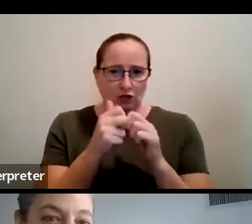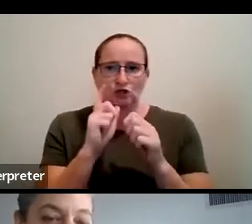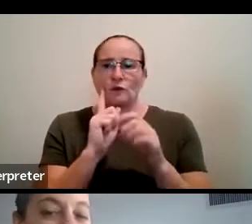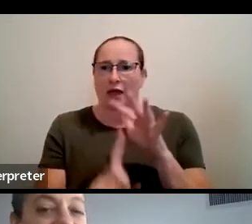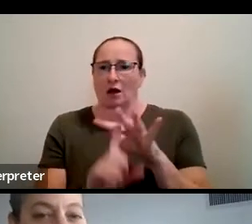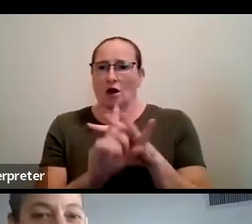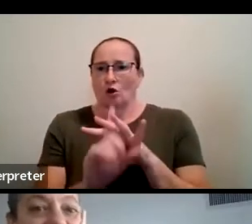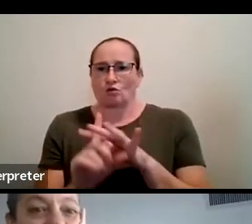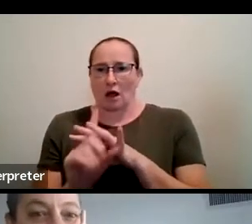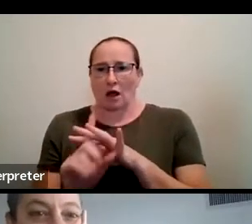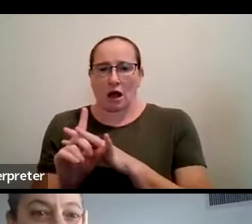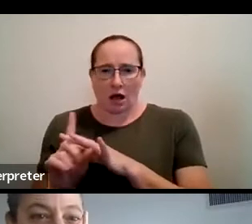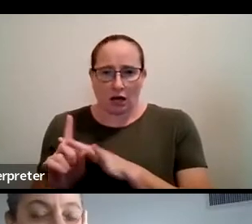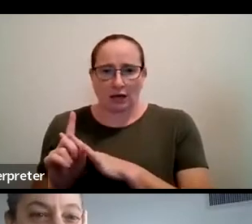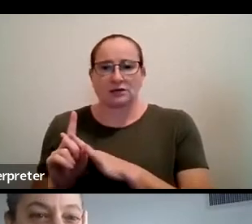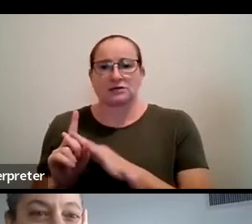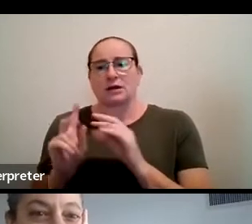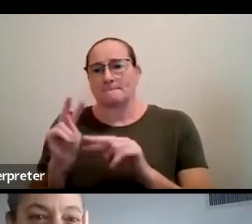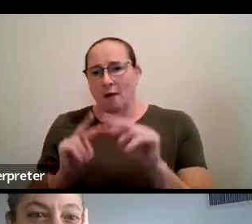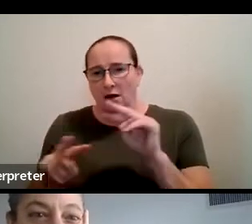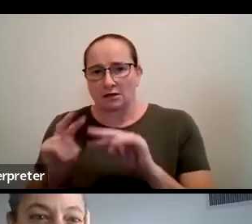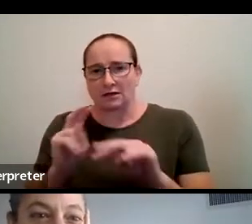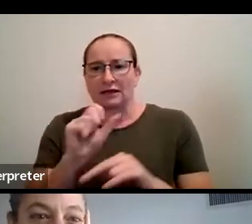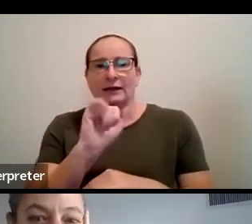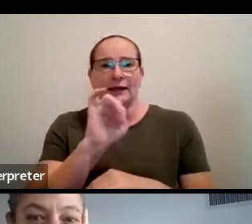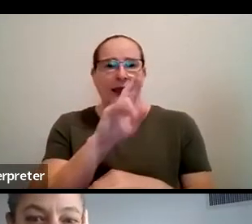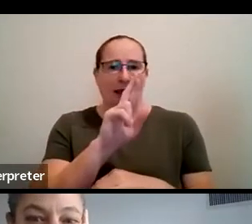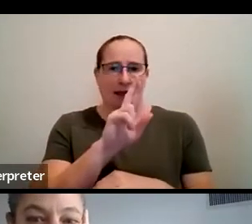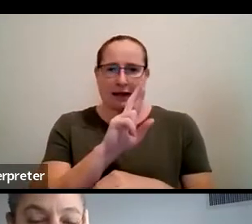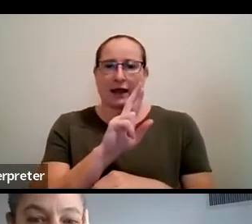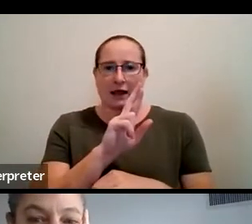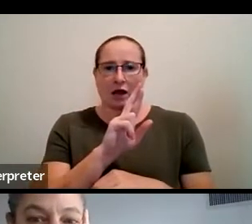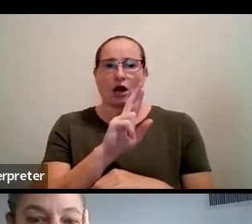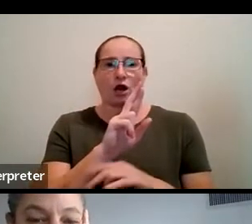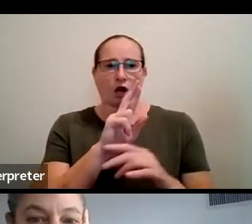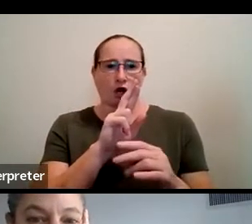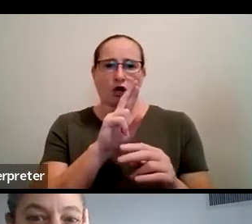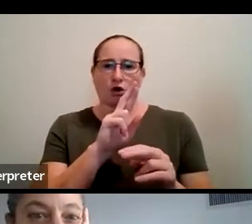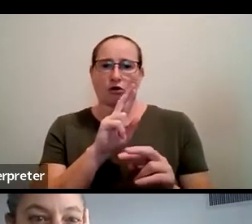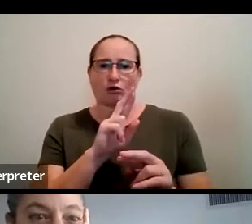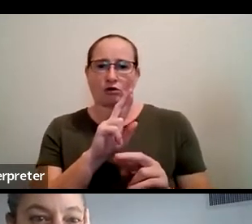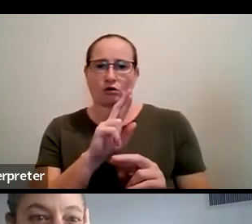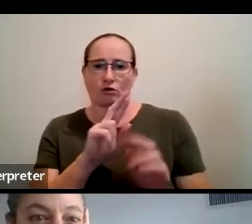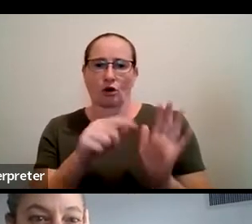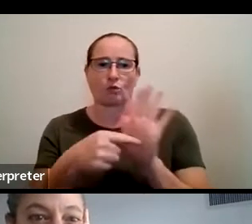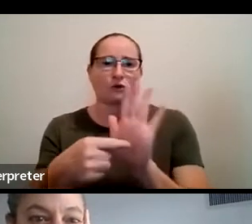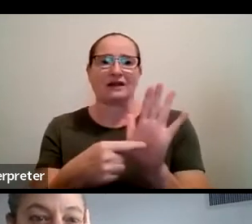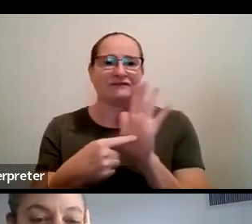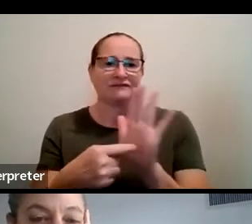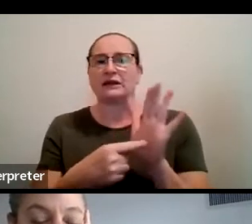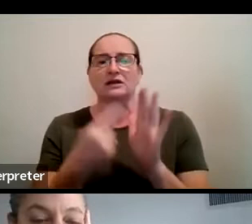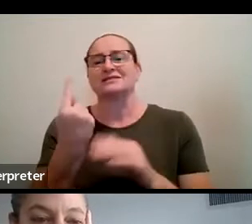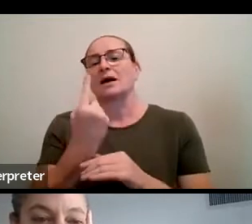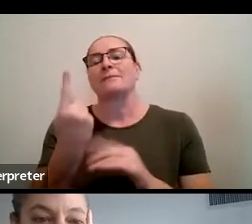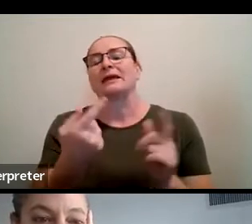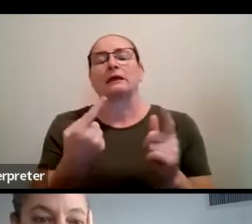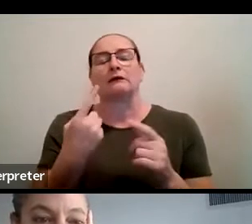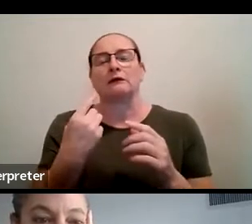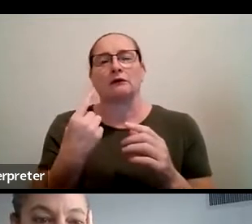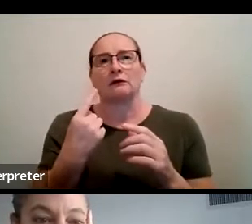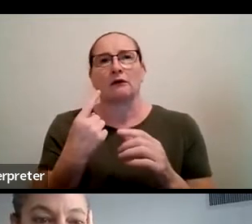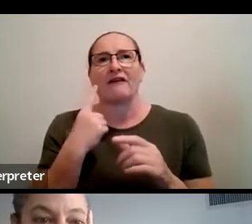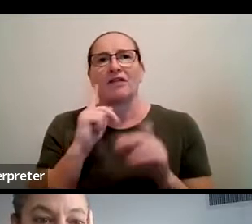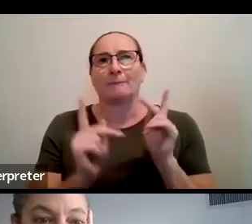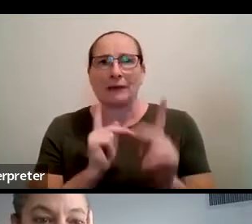arise. Monitoring indoor air reveals something about the people in the building and their activities. And I think we have to think through